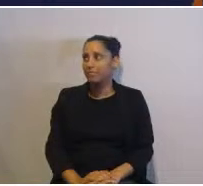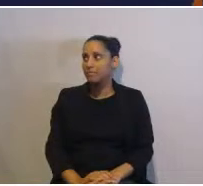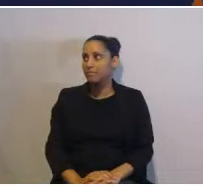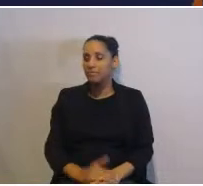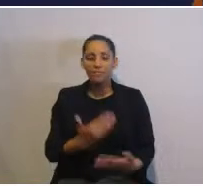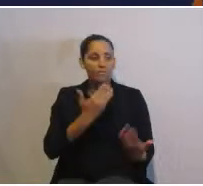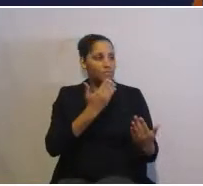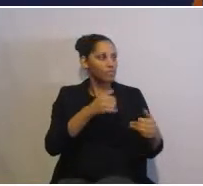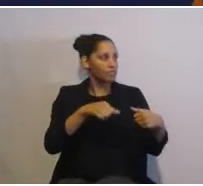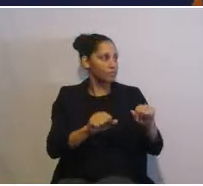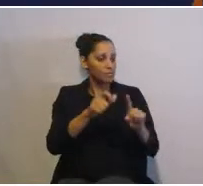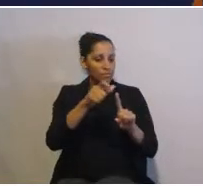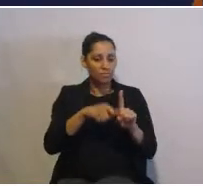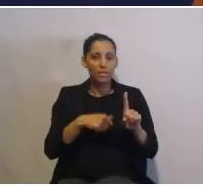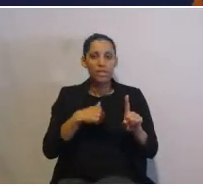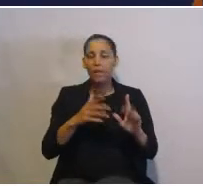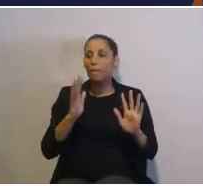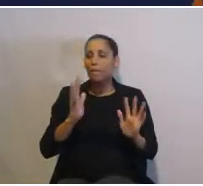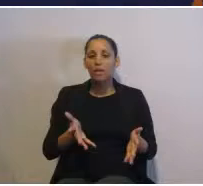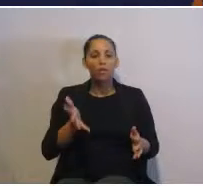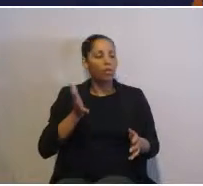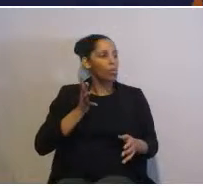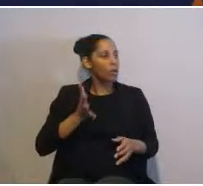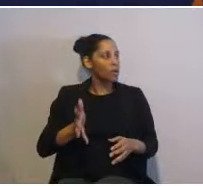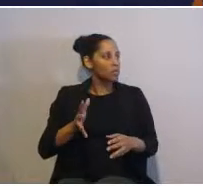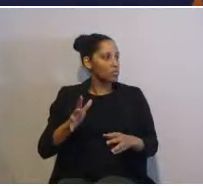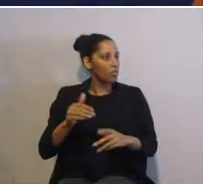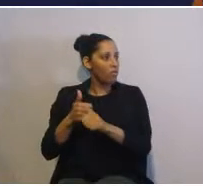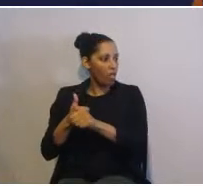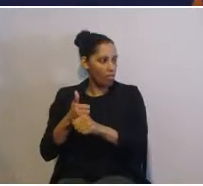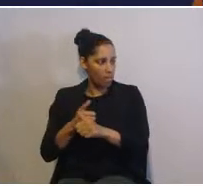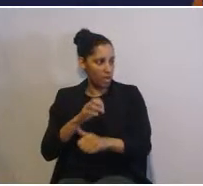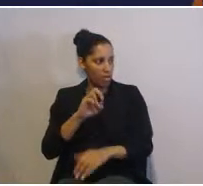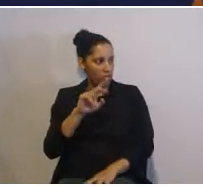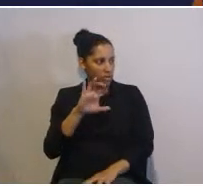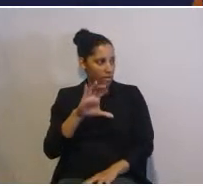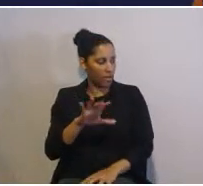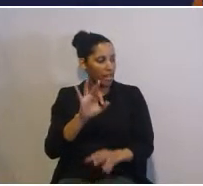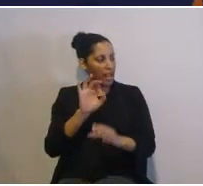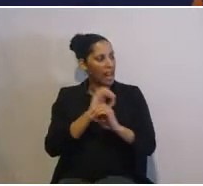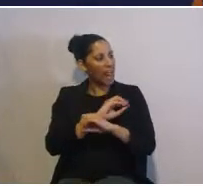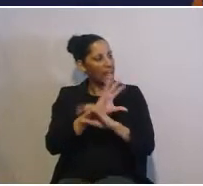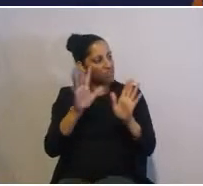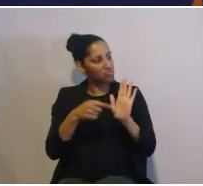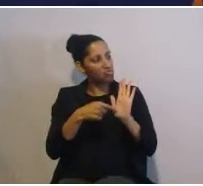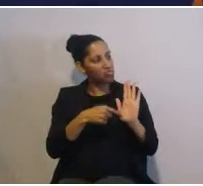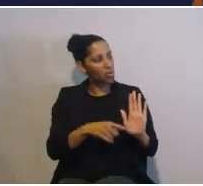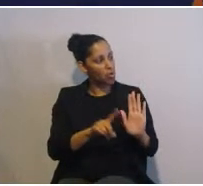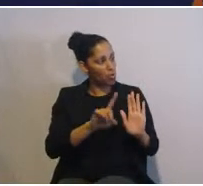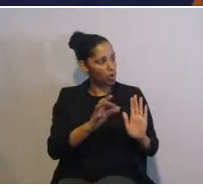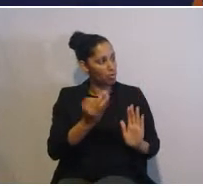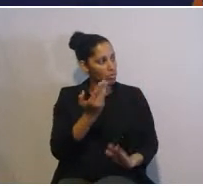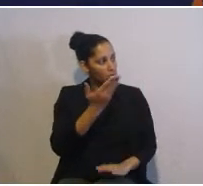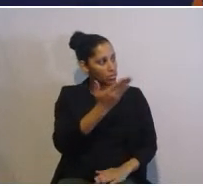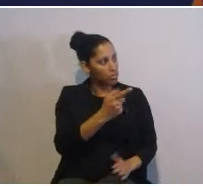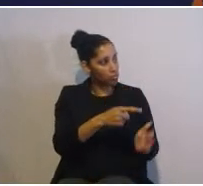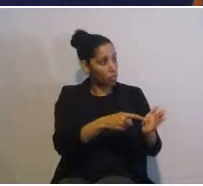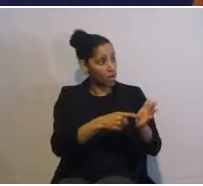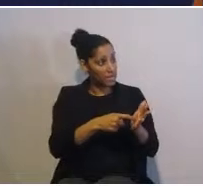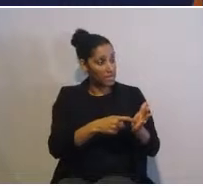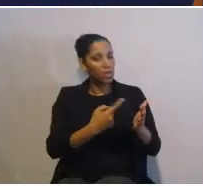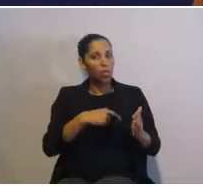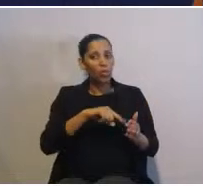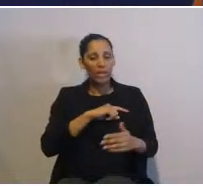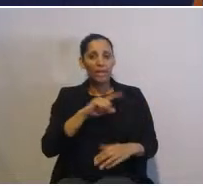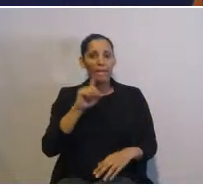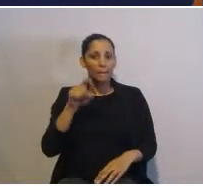Thank you, Chair. I just want to follow up from Eric, just to clarify that as part of the submission requirements, we do